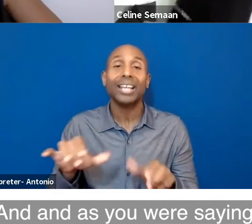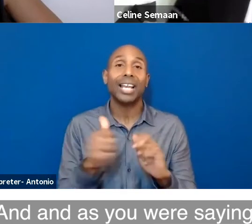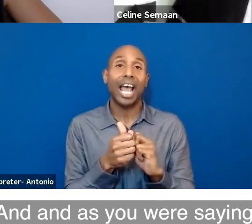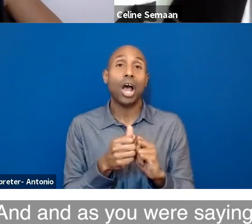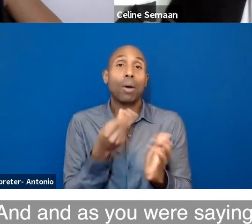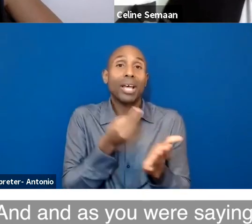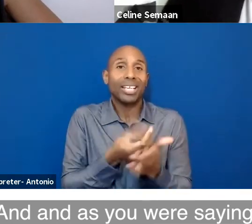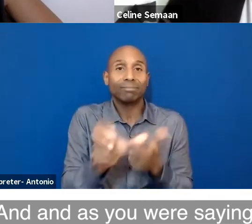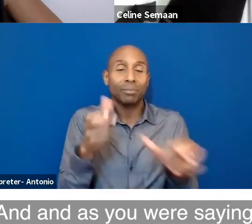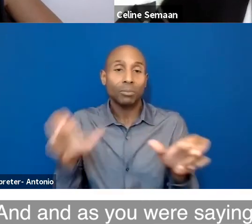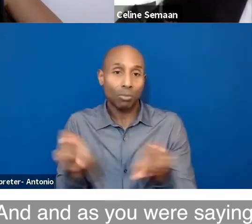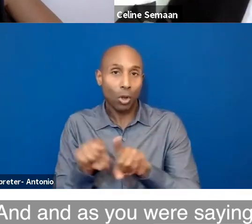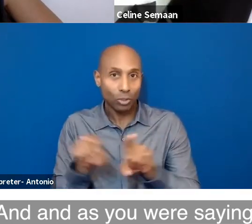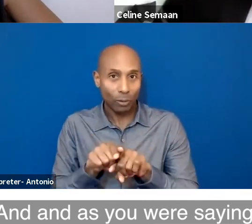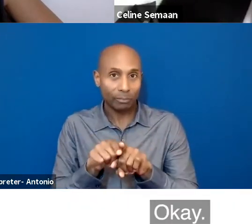saying. That's right.